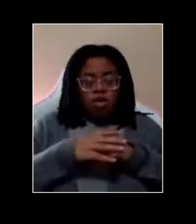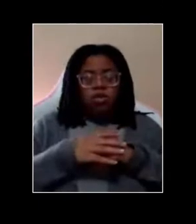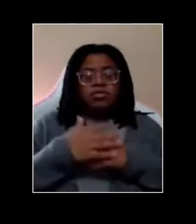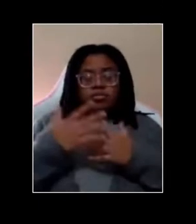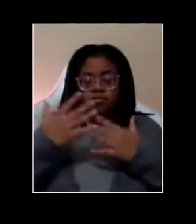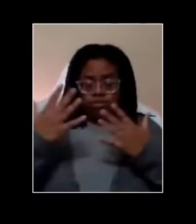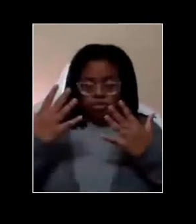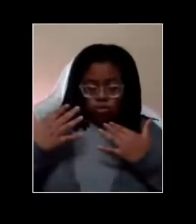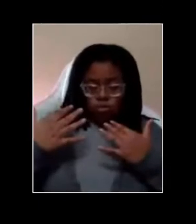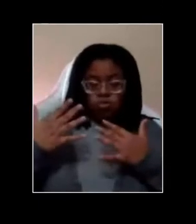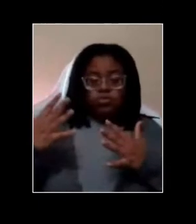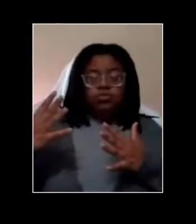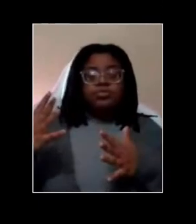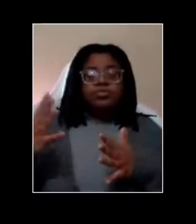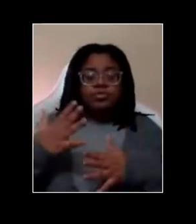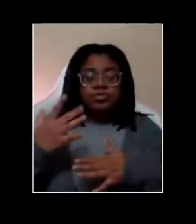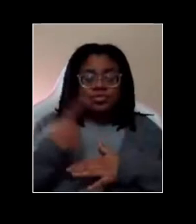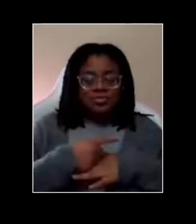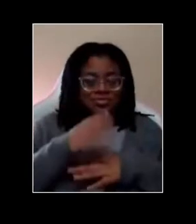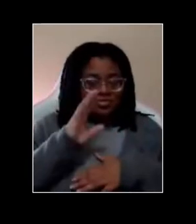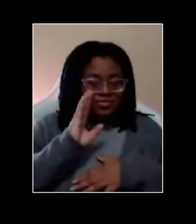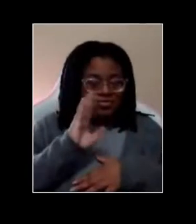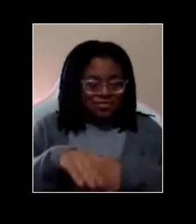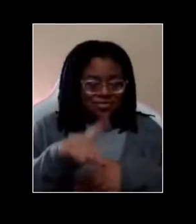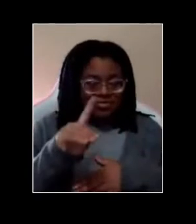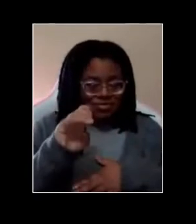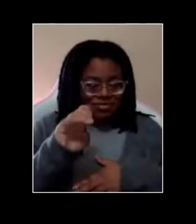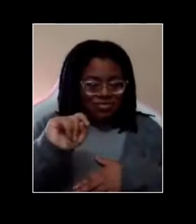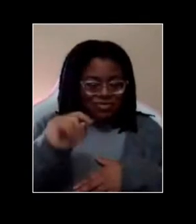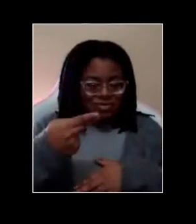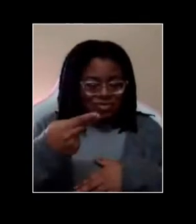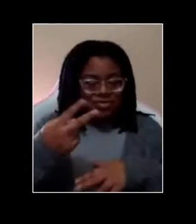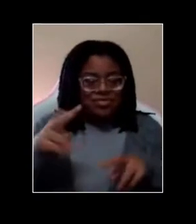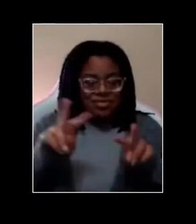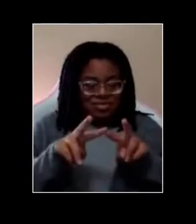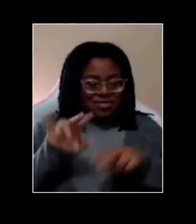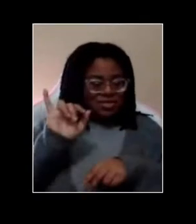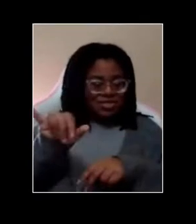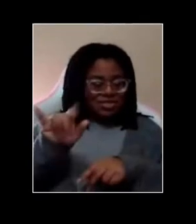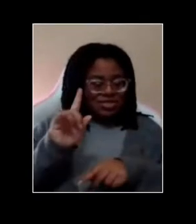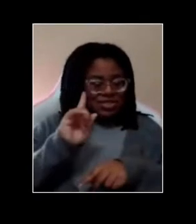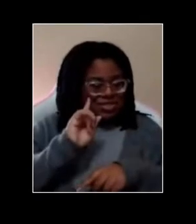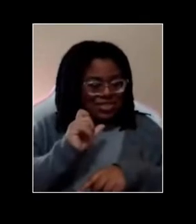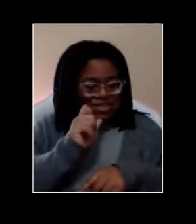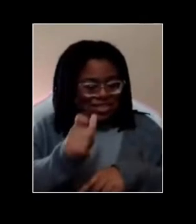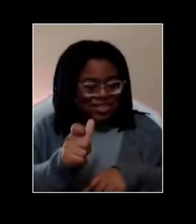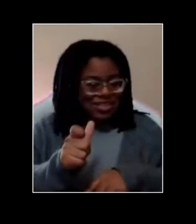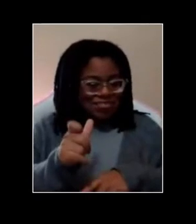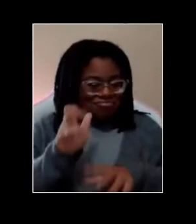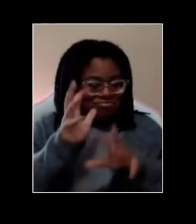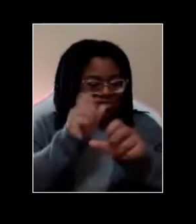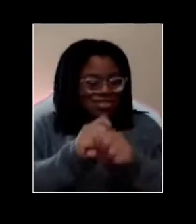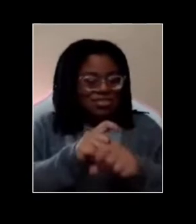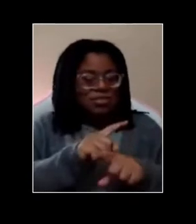you're familiar with Death Valley, that sounds very attractive. It's cooler than usual, so